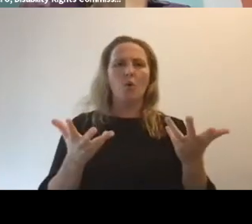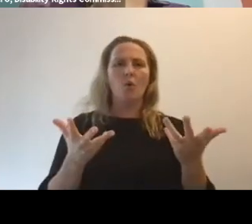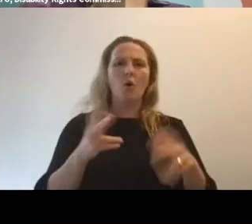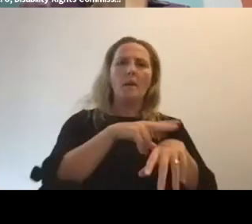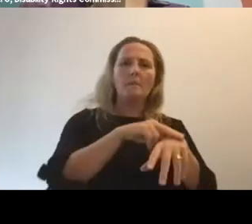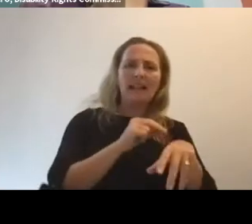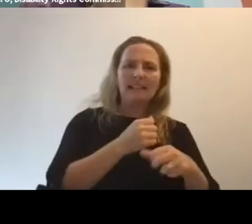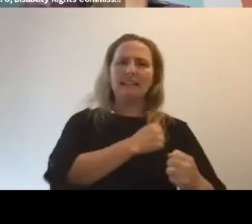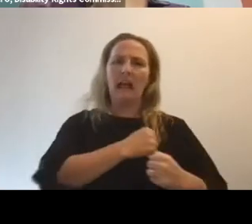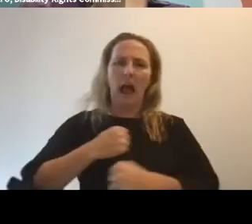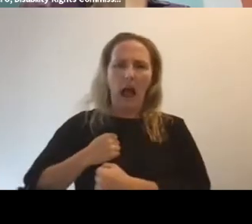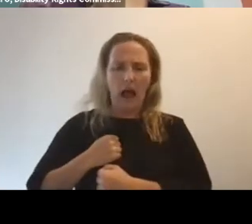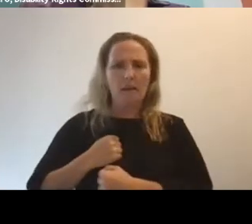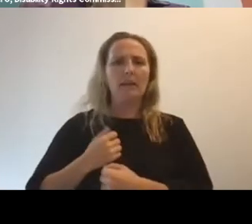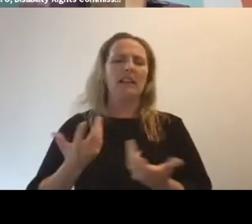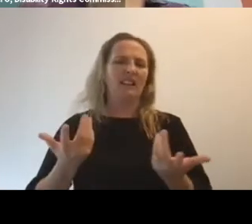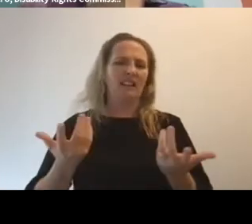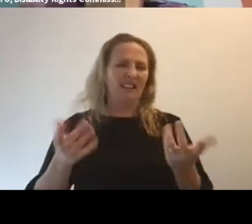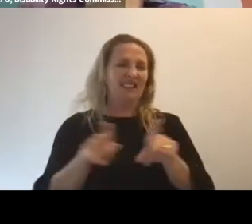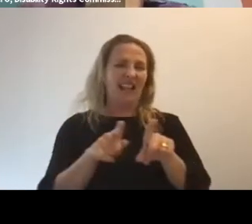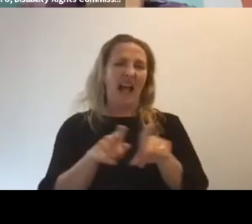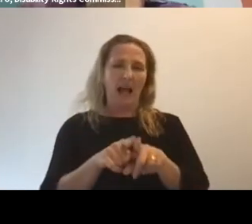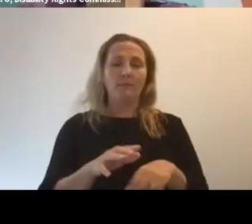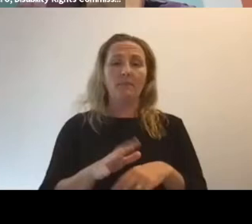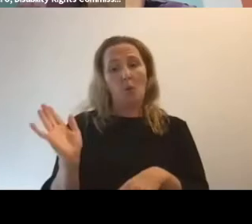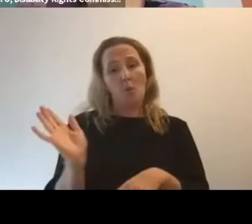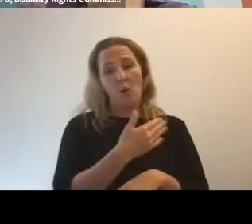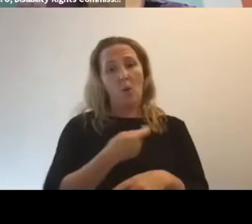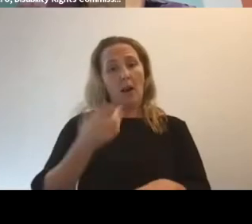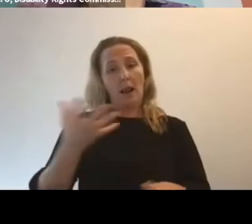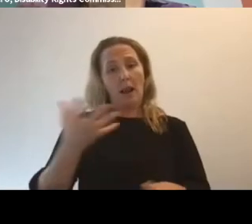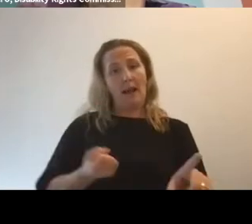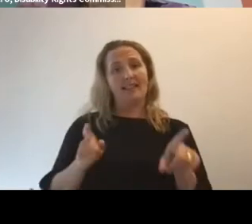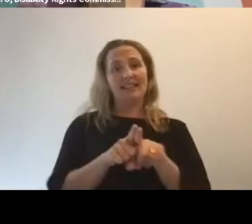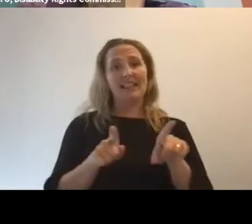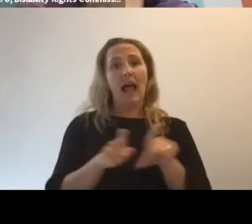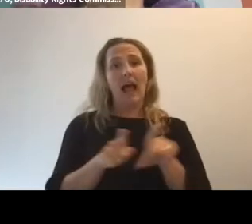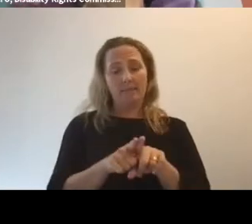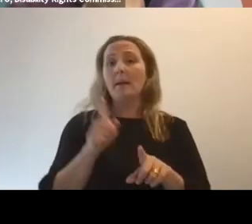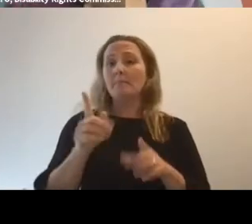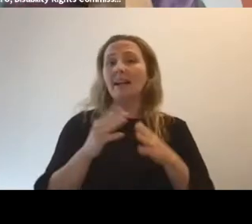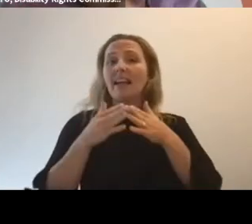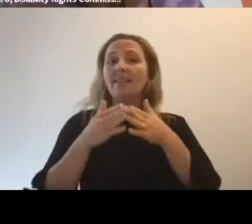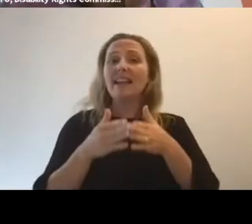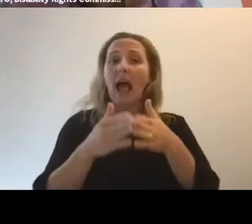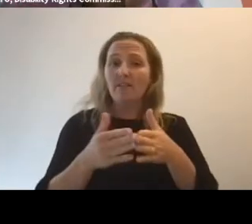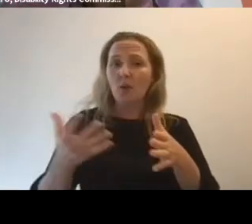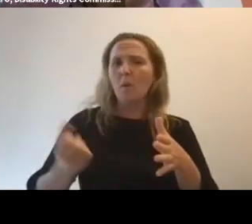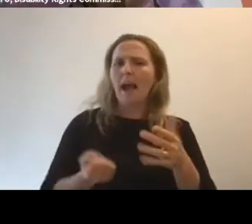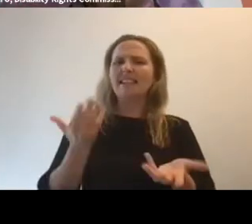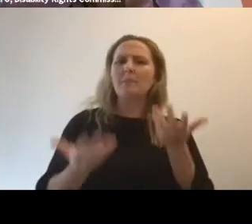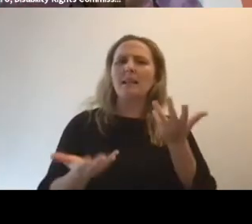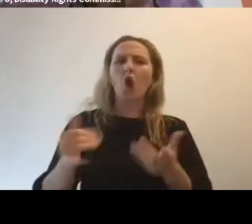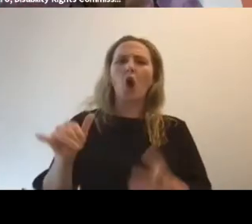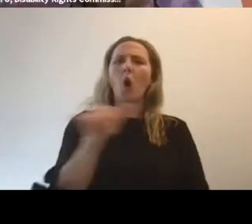public service. So in the Navy, we get paid depending on which trade we might be in rank. And so you'll see